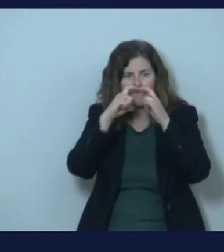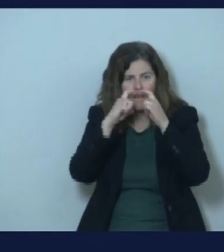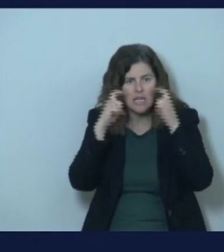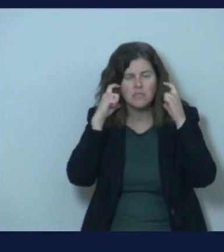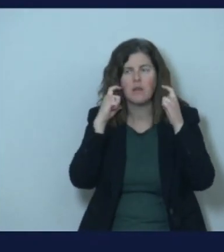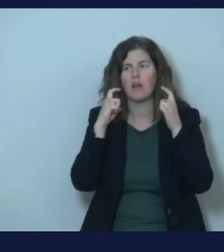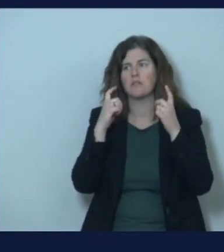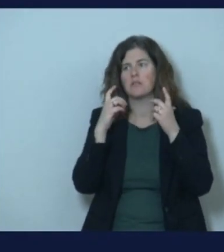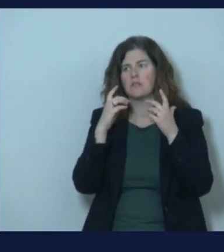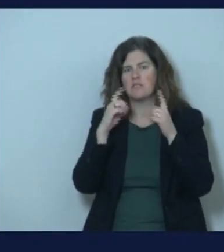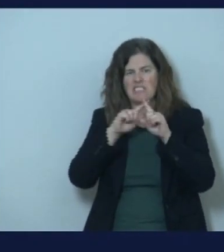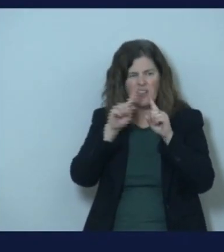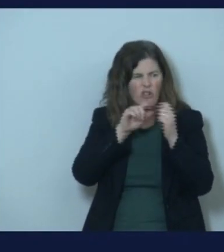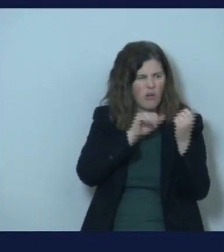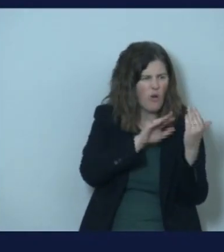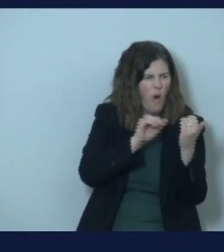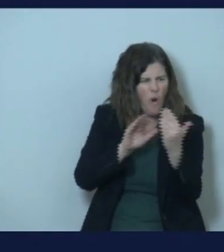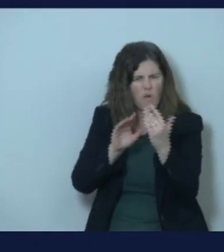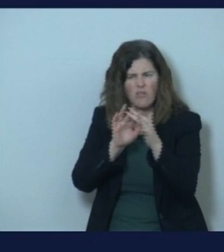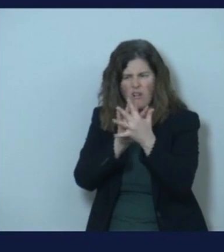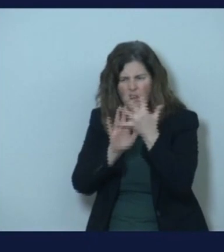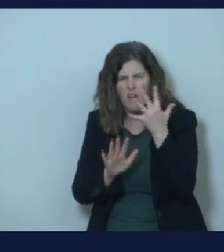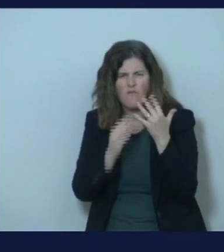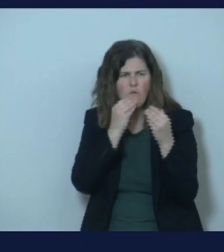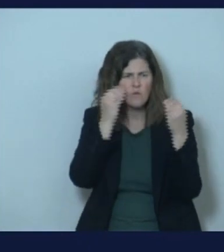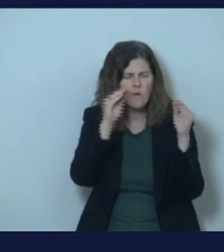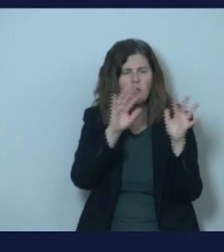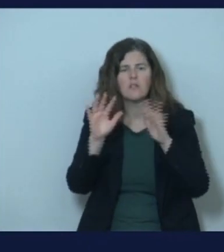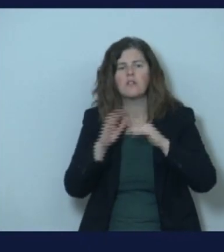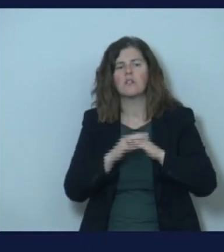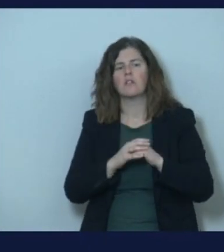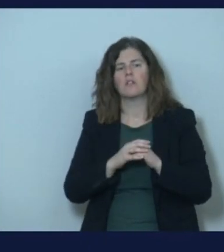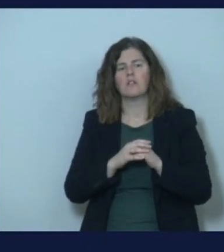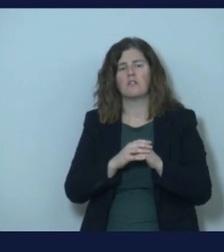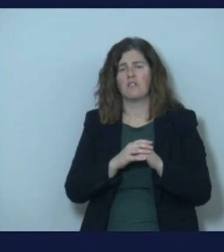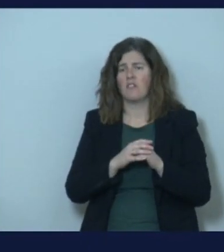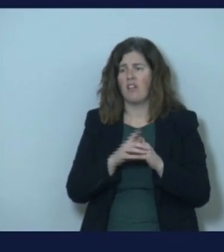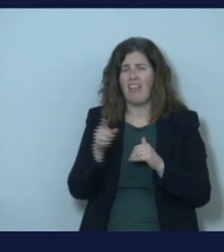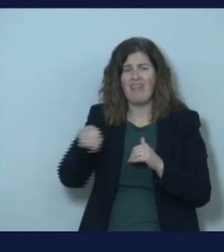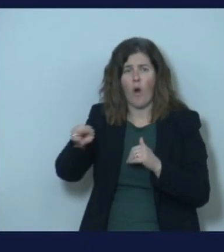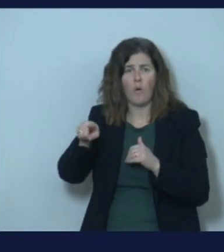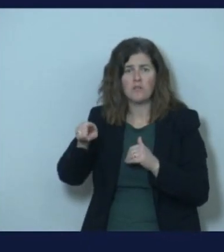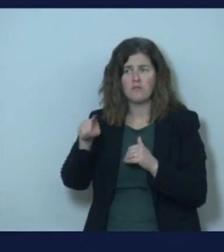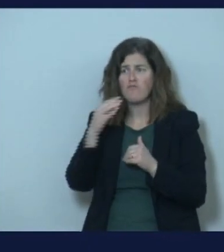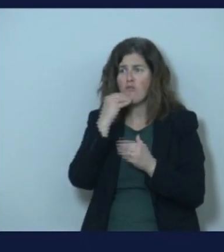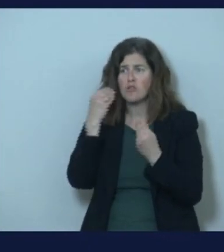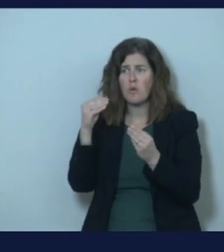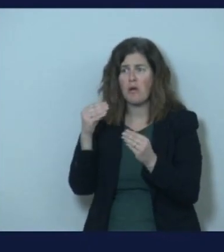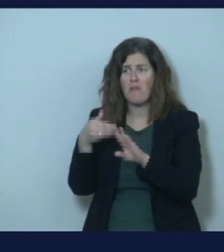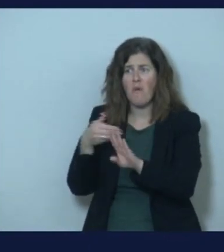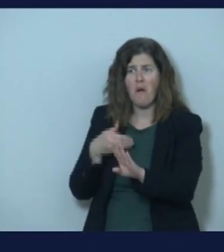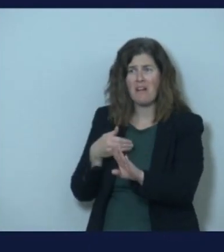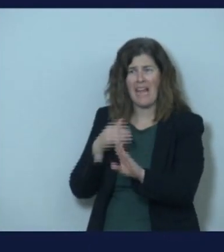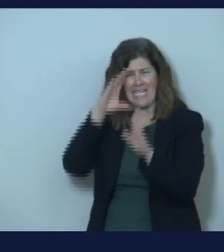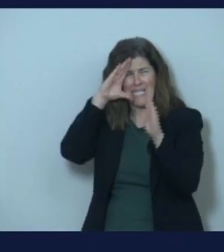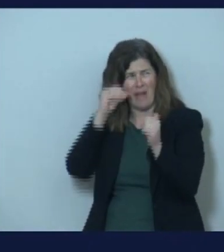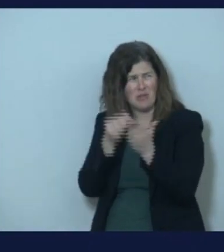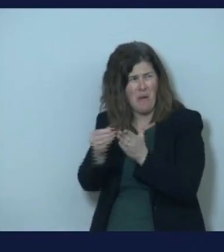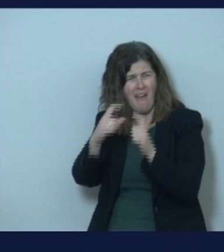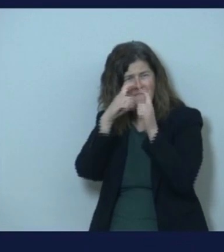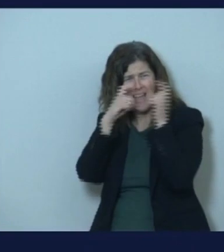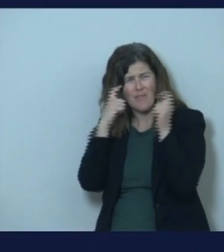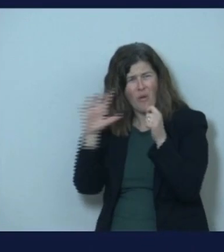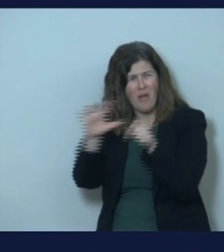and coverings and different ways to do things in grocery stores, right? These are expenses that they didn't have before. Do everything